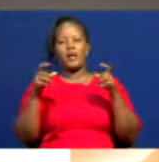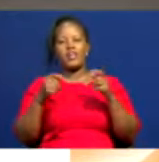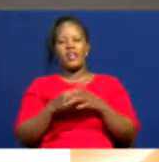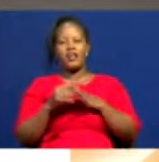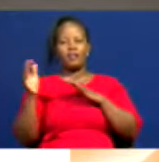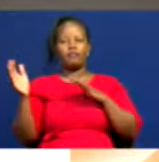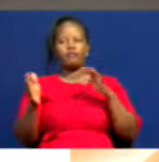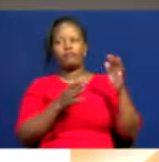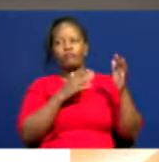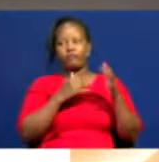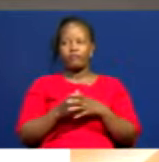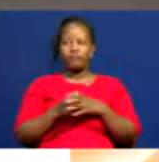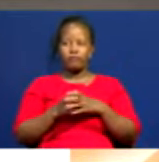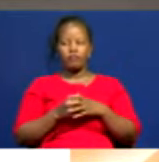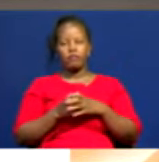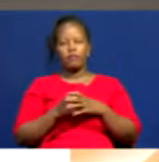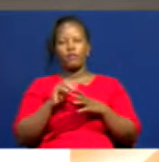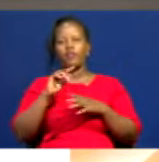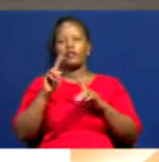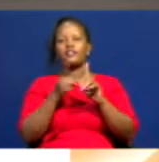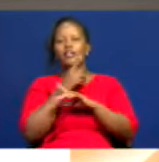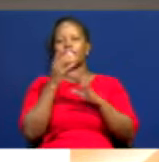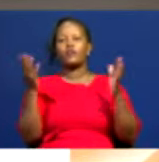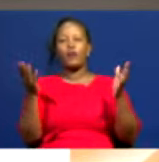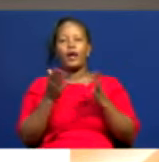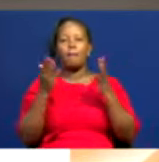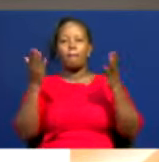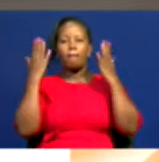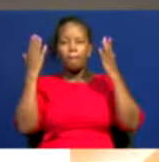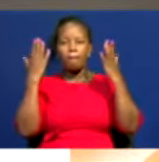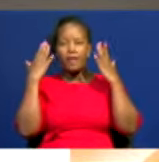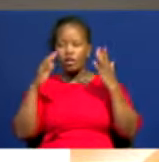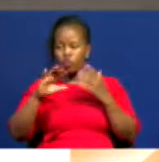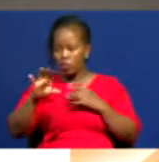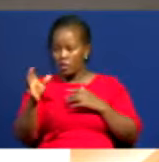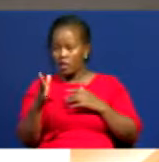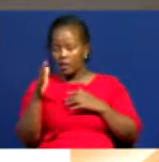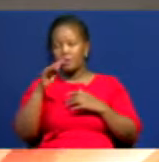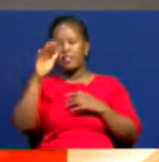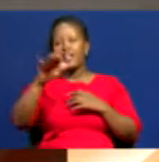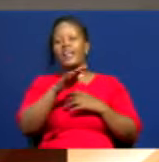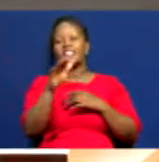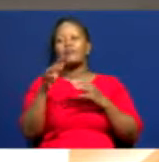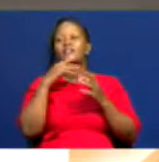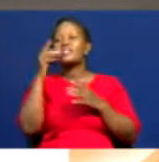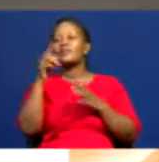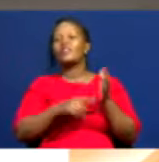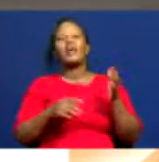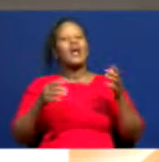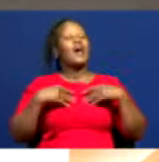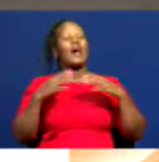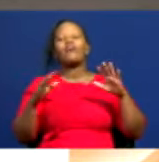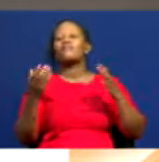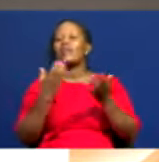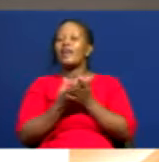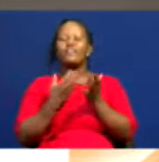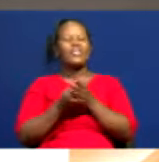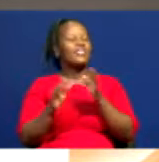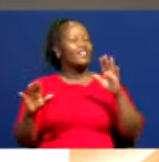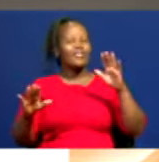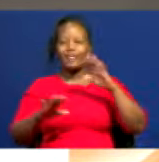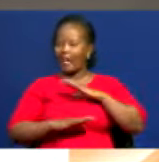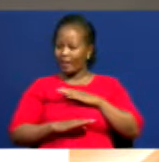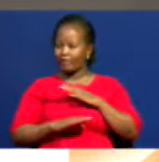We begin our news coverage from the great county of Meru, where the Meru County Assembly says it has enough evidence to convince